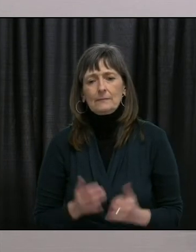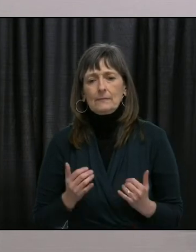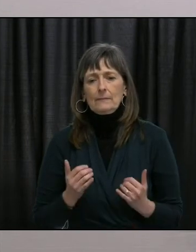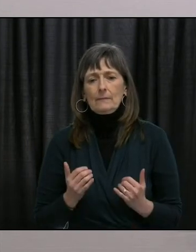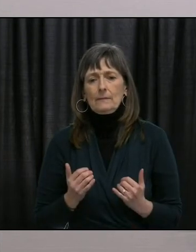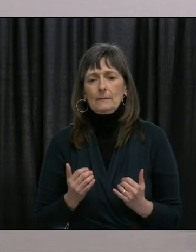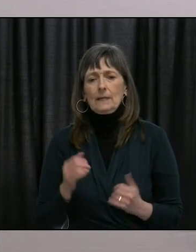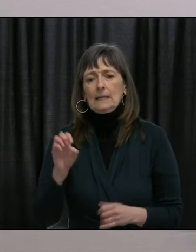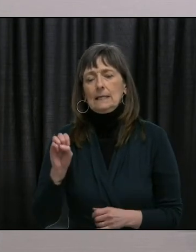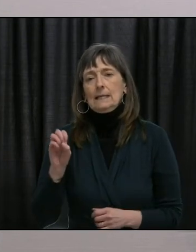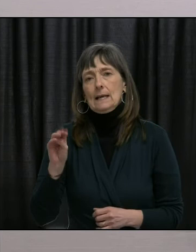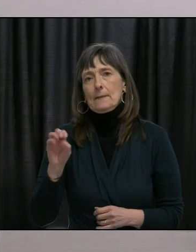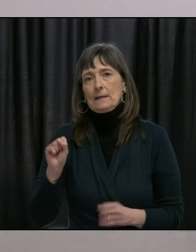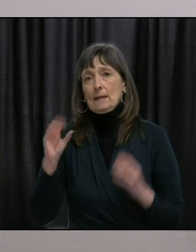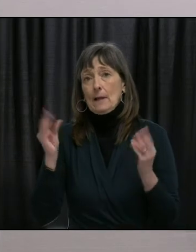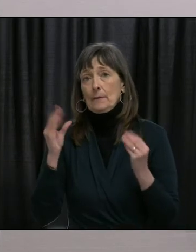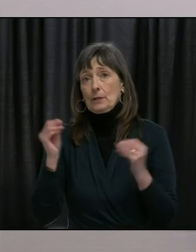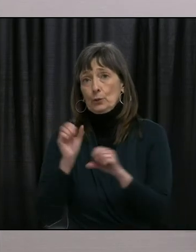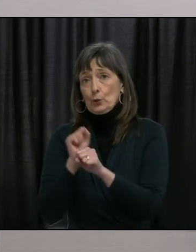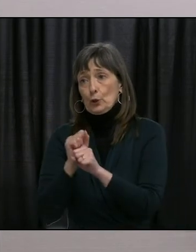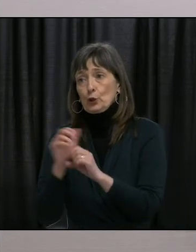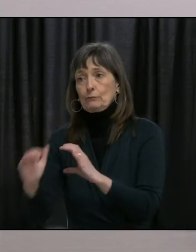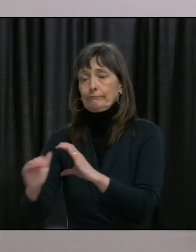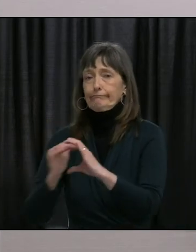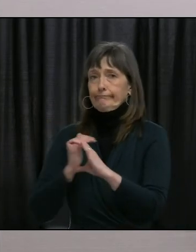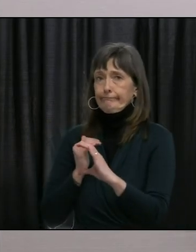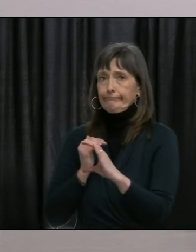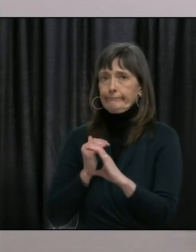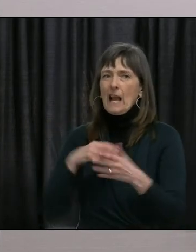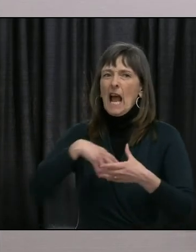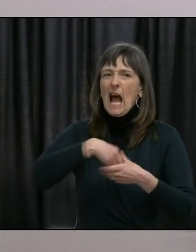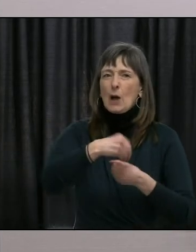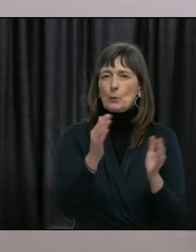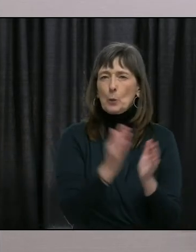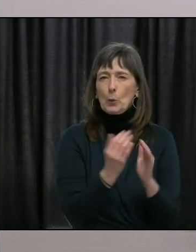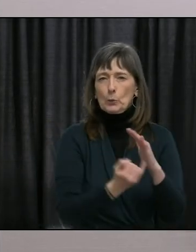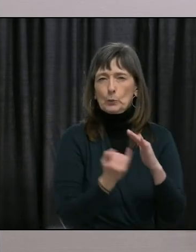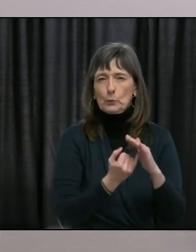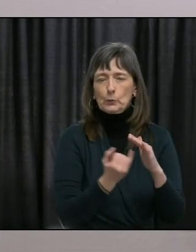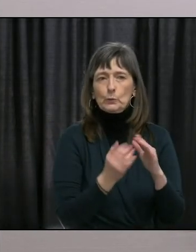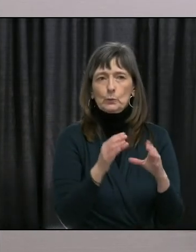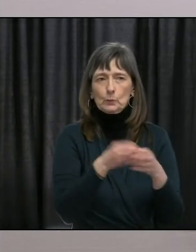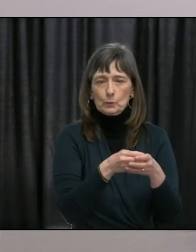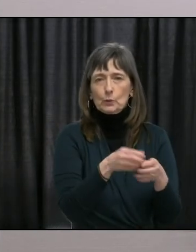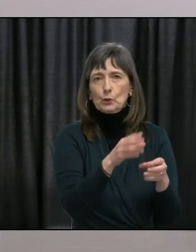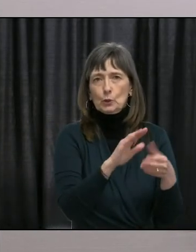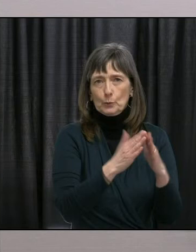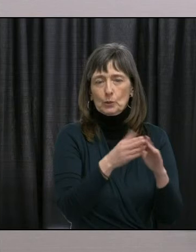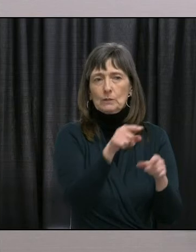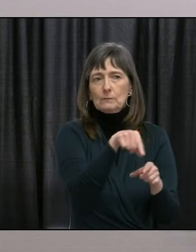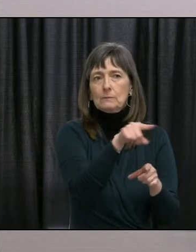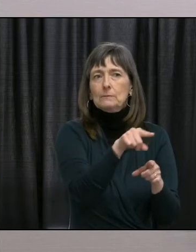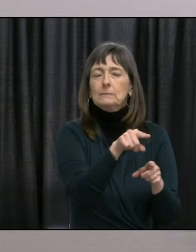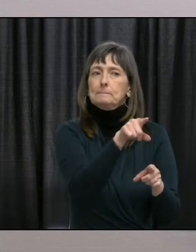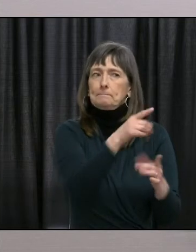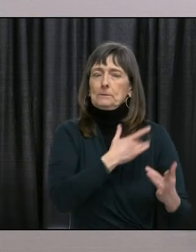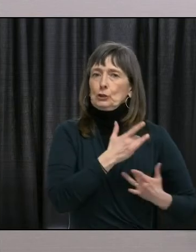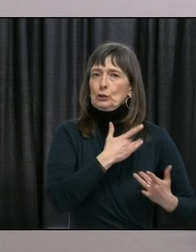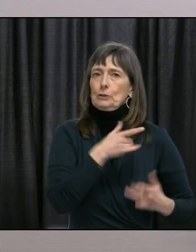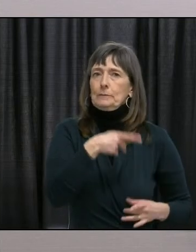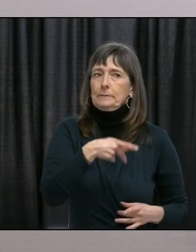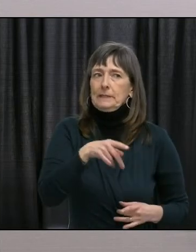from an EMS worker in a community in rural Newfoundland who is concerned about PPE, wondering if the mask, gowns, and